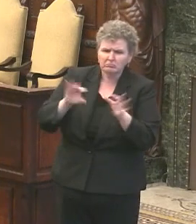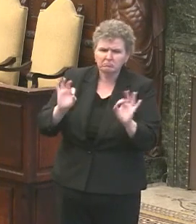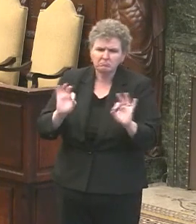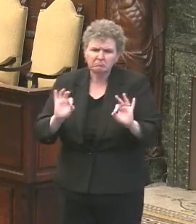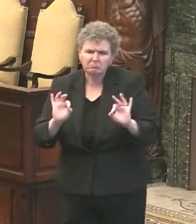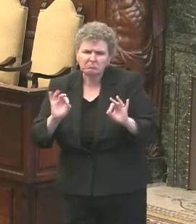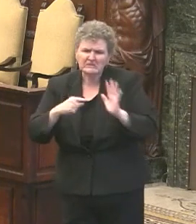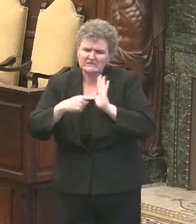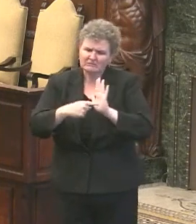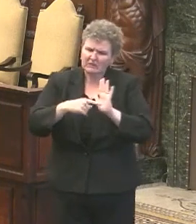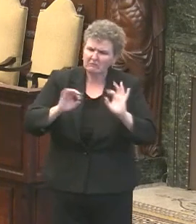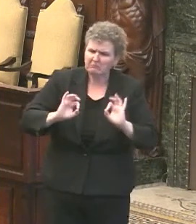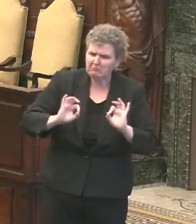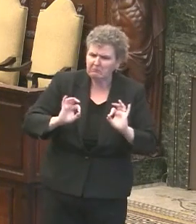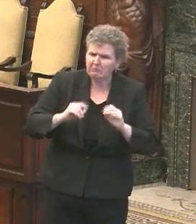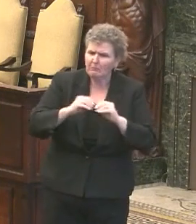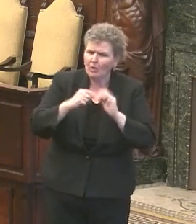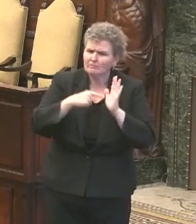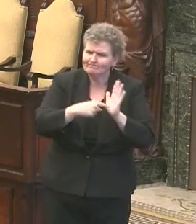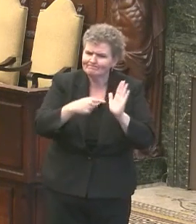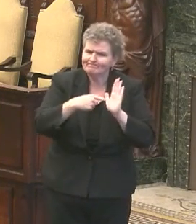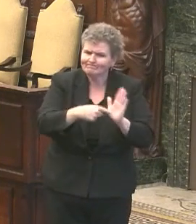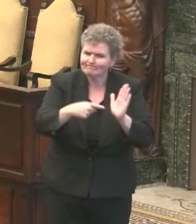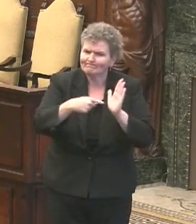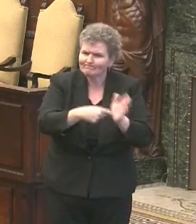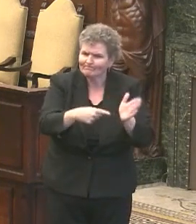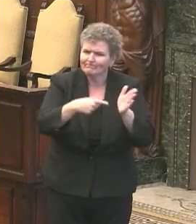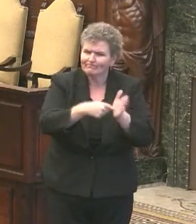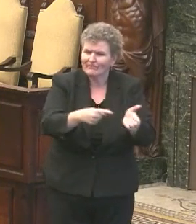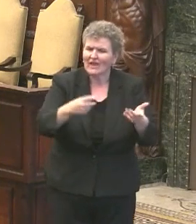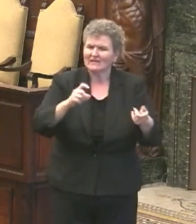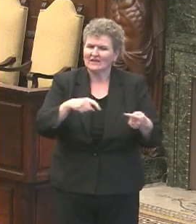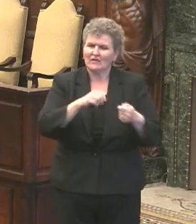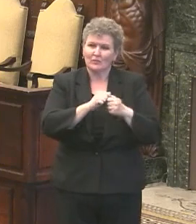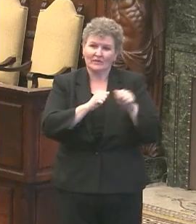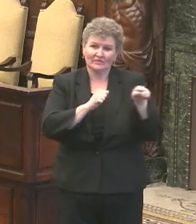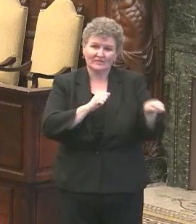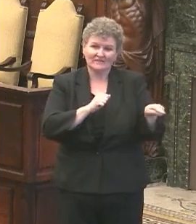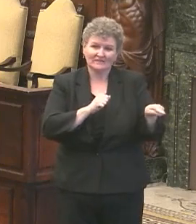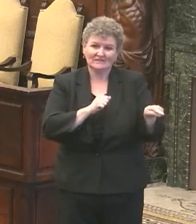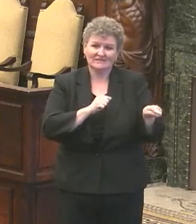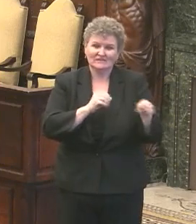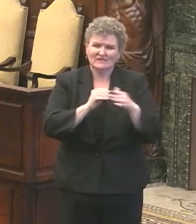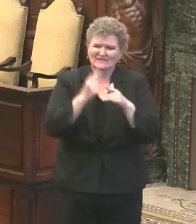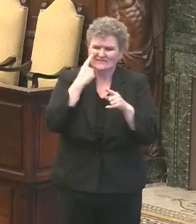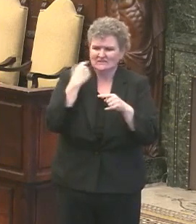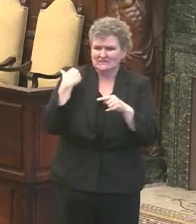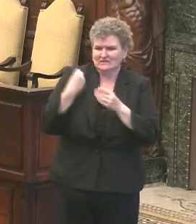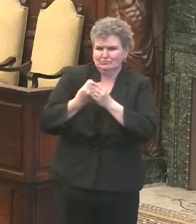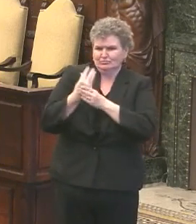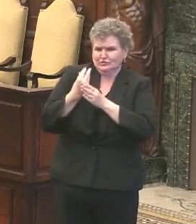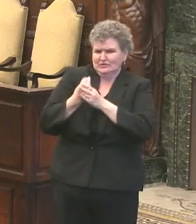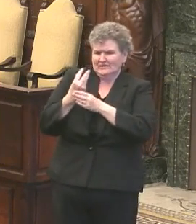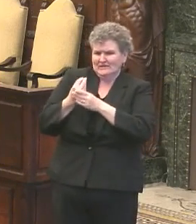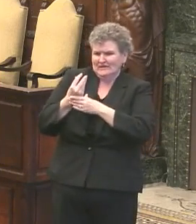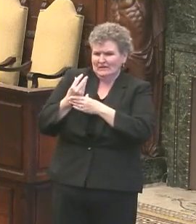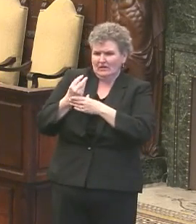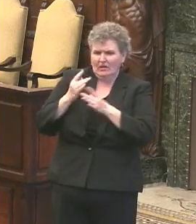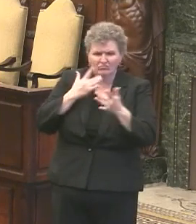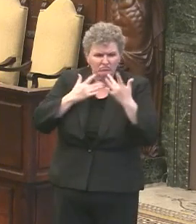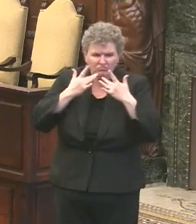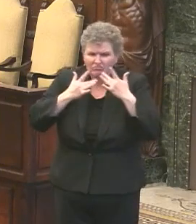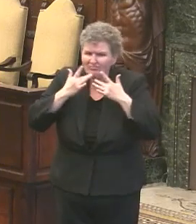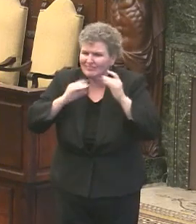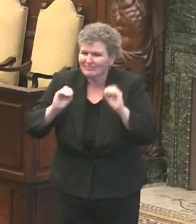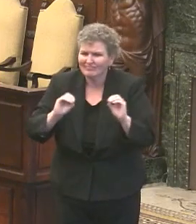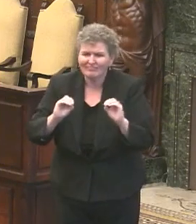who would not have been diagnosed in the wave in the spring because testing wasn't that much available. Second, the people who are infected tend to be younger than people